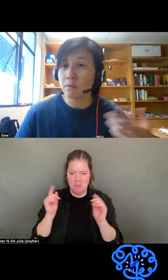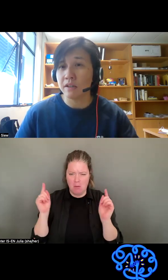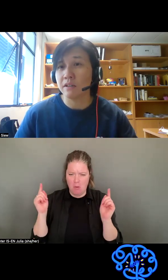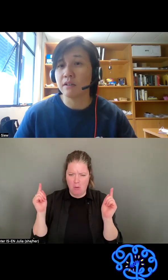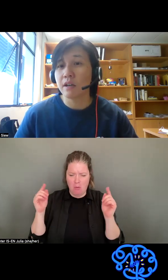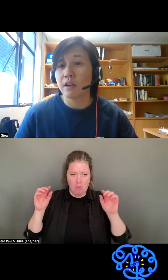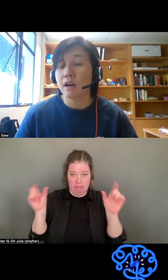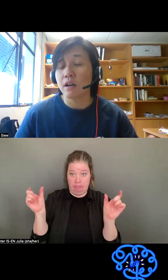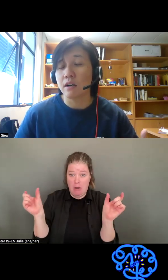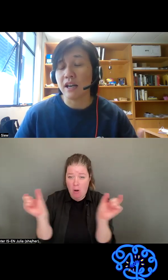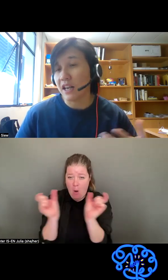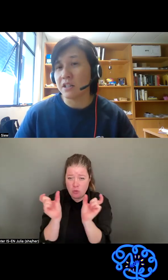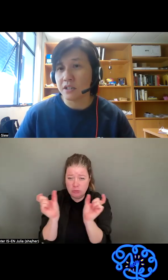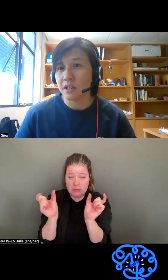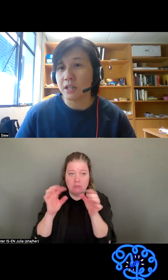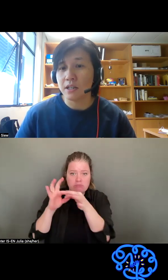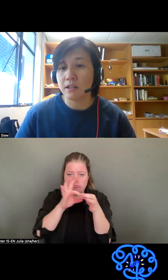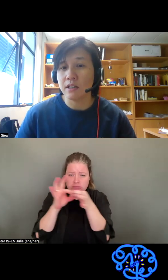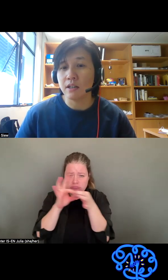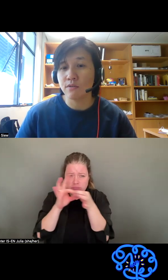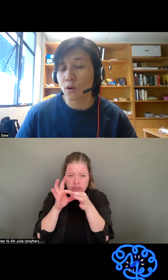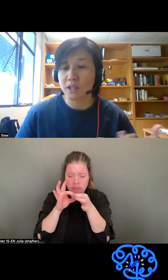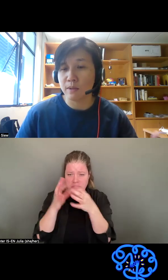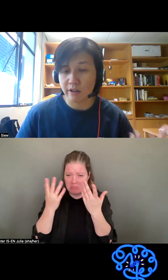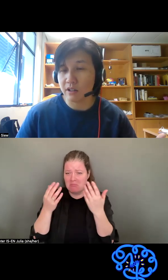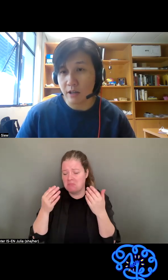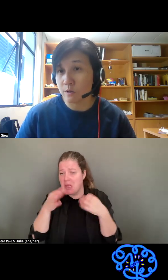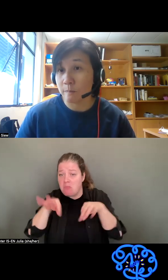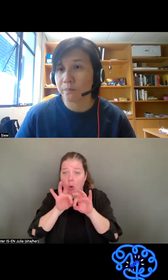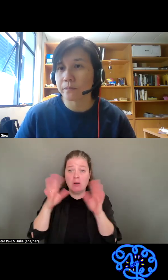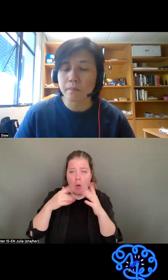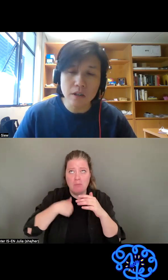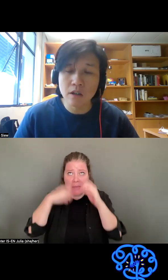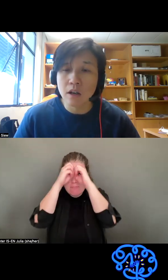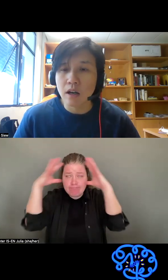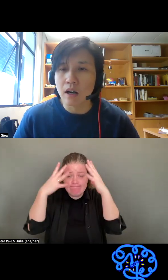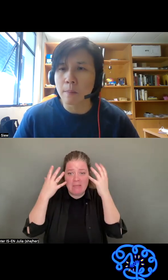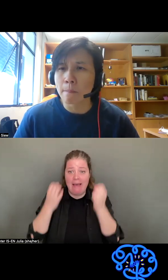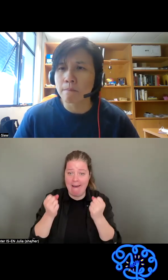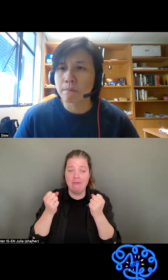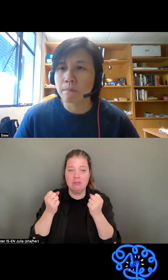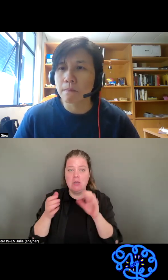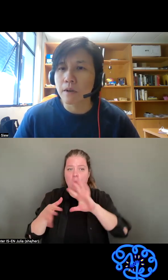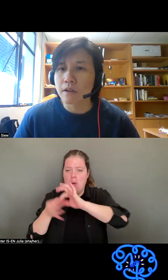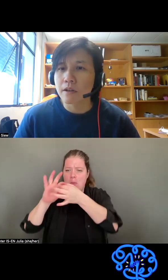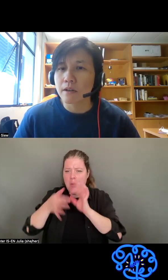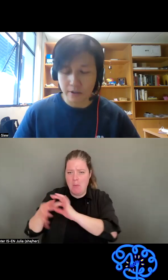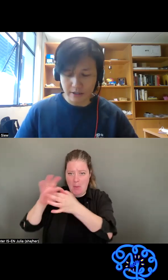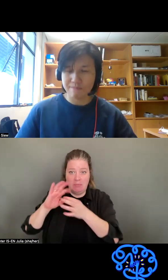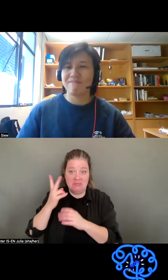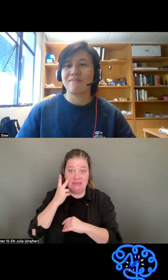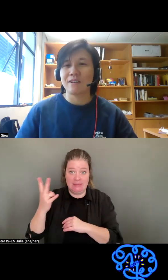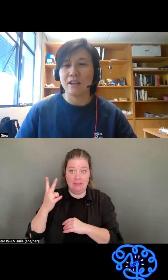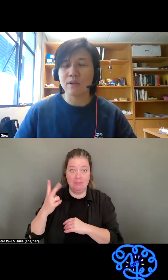is implemented as edges in the form similarity network. Um,